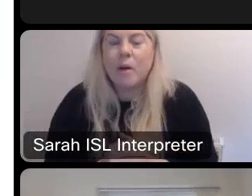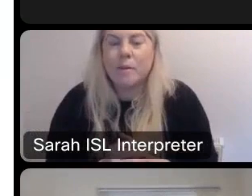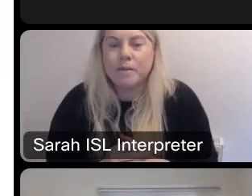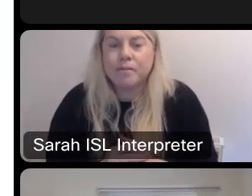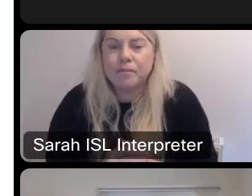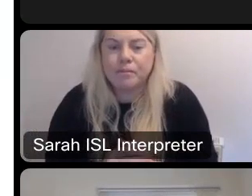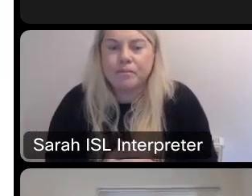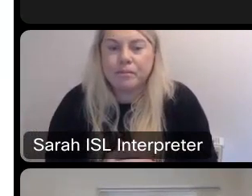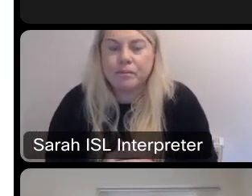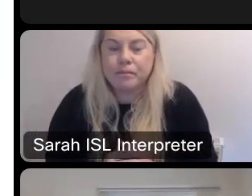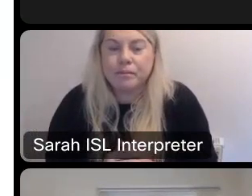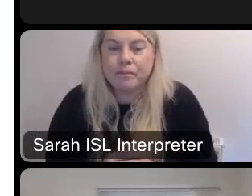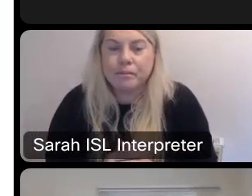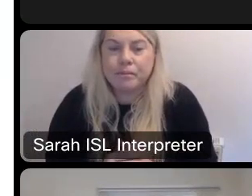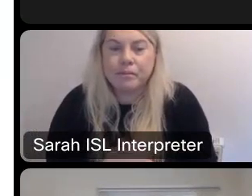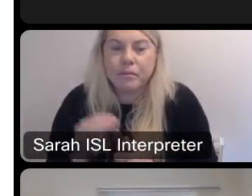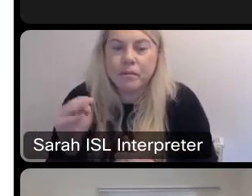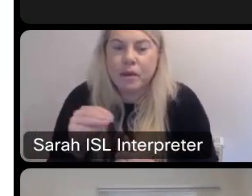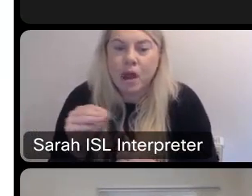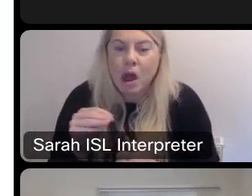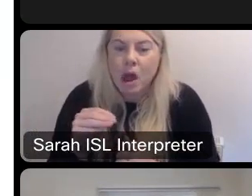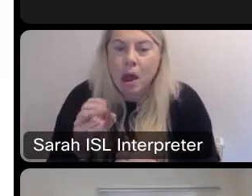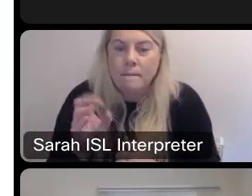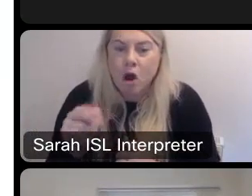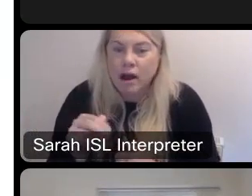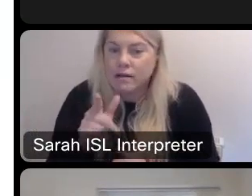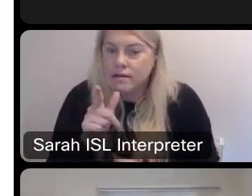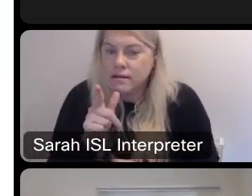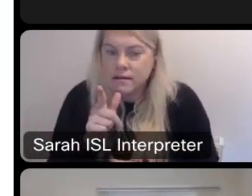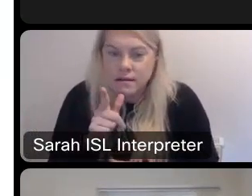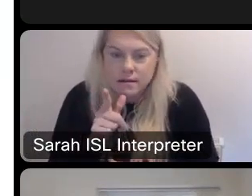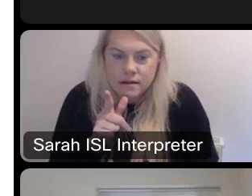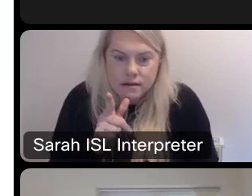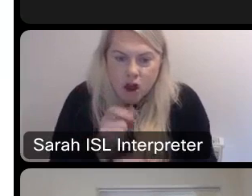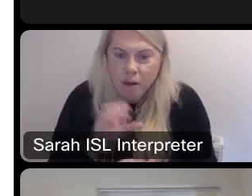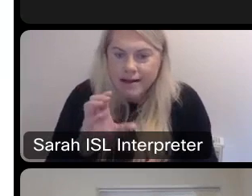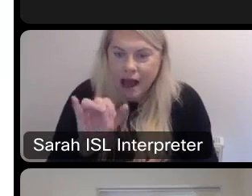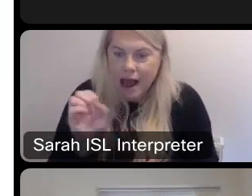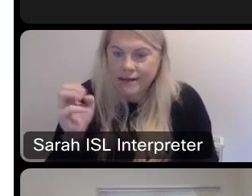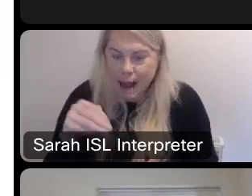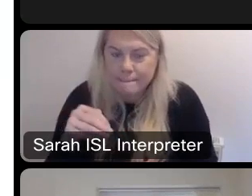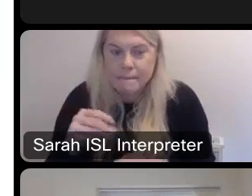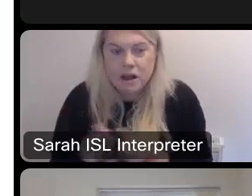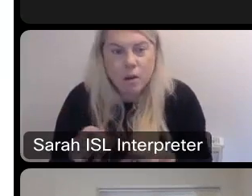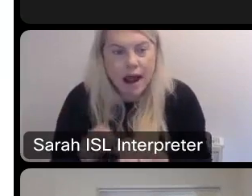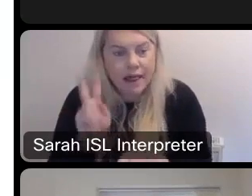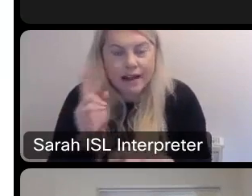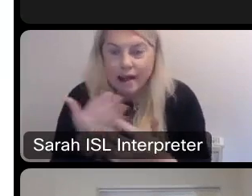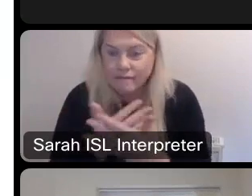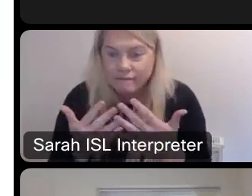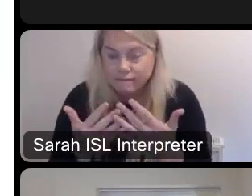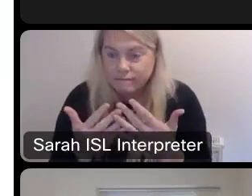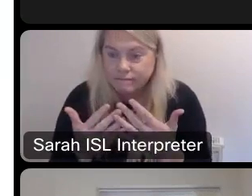Morgan has talked about the CISM piece there as well, so I think that's a very useful resource, and there's further information